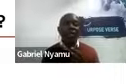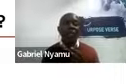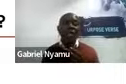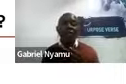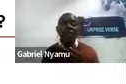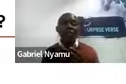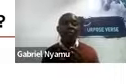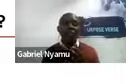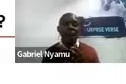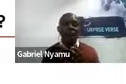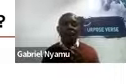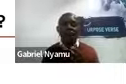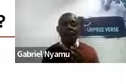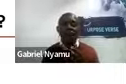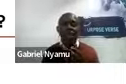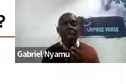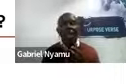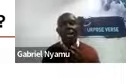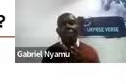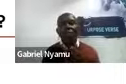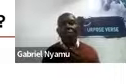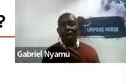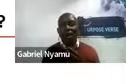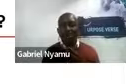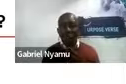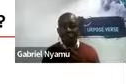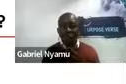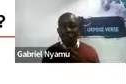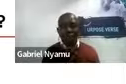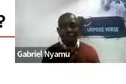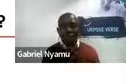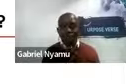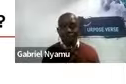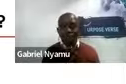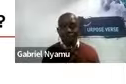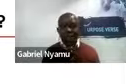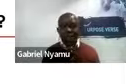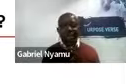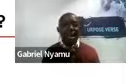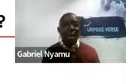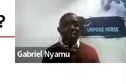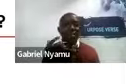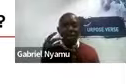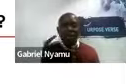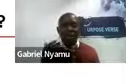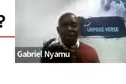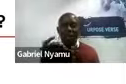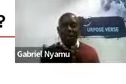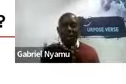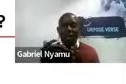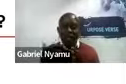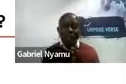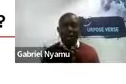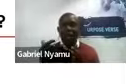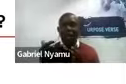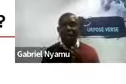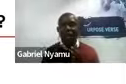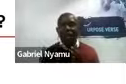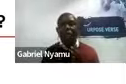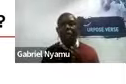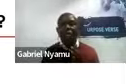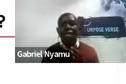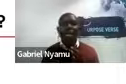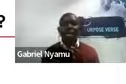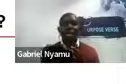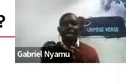researcher has proven that, of course, people who are purpose-led, they improve their mental health situation. They have more better mental and physical health.